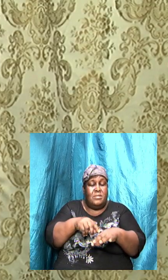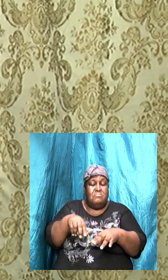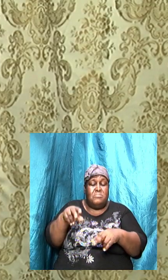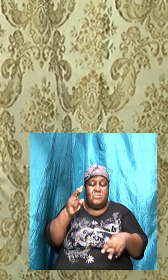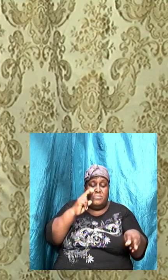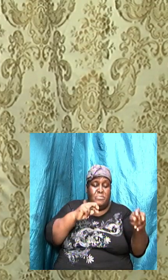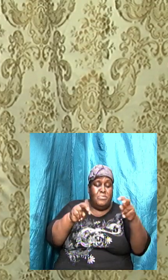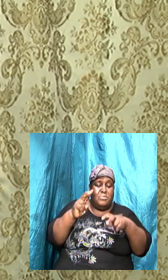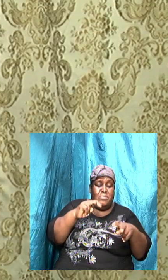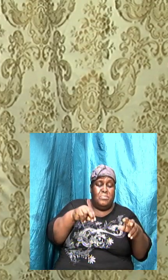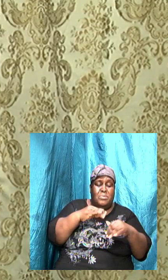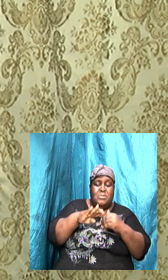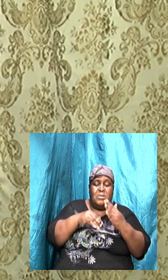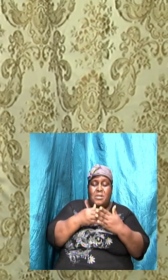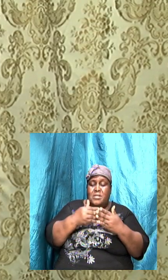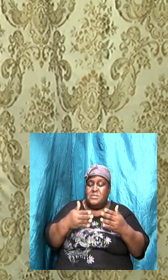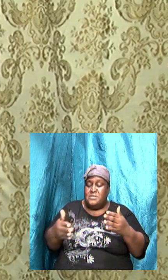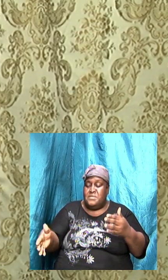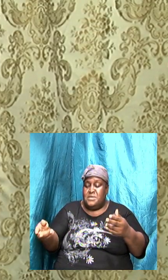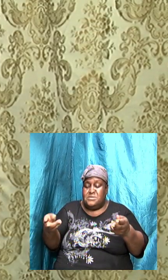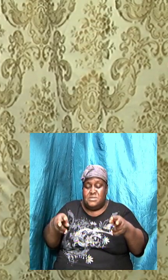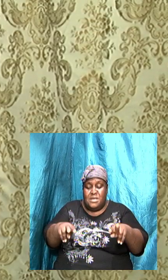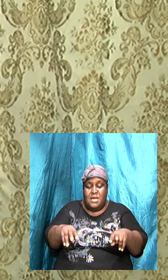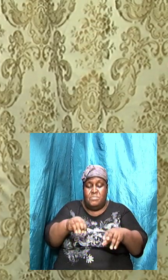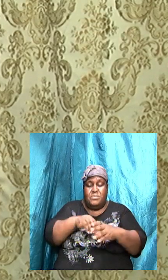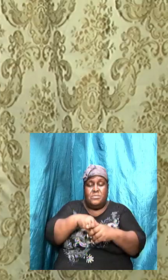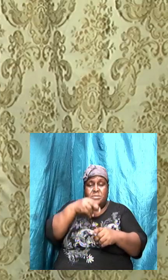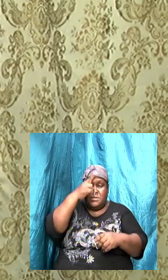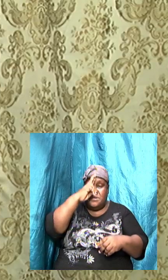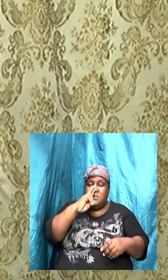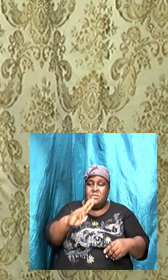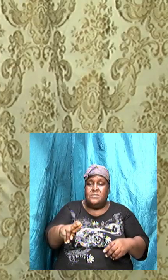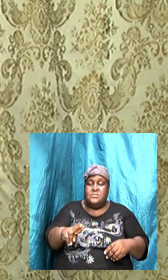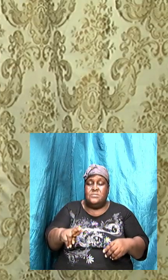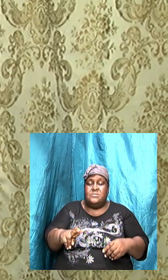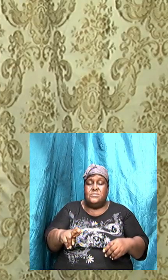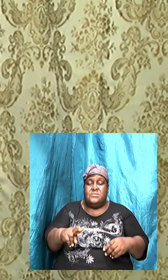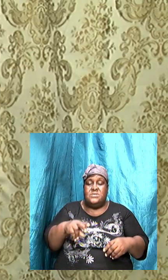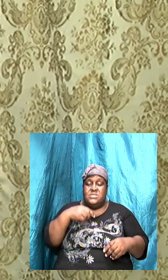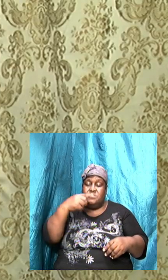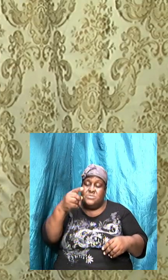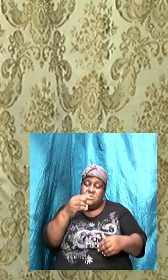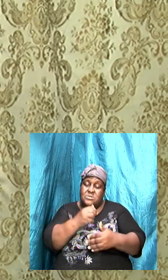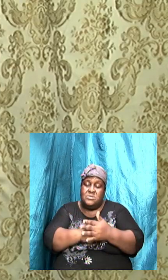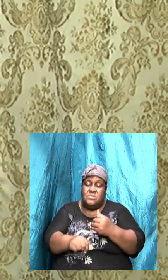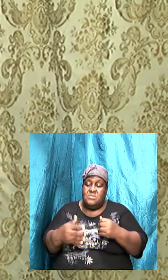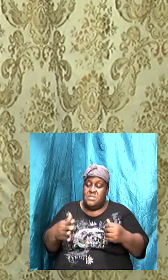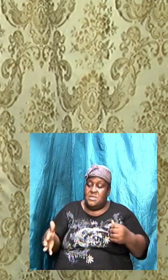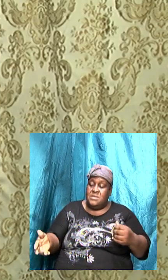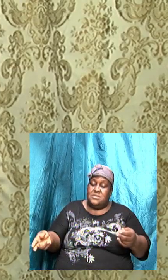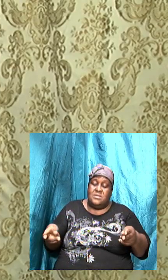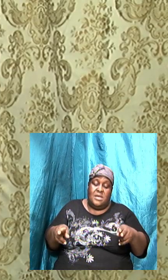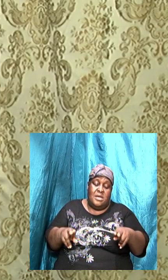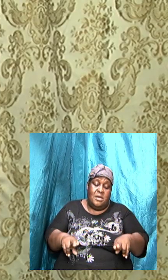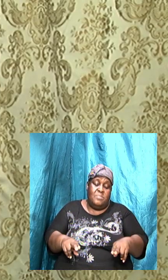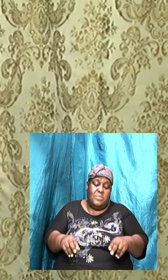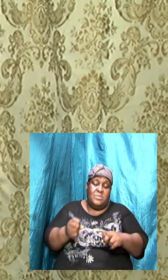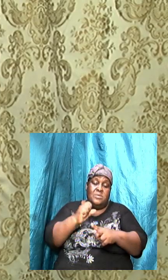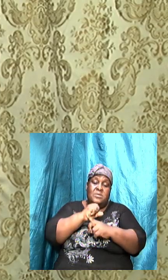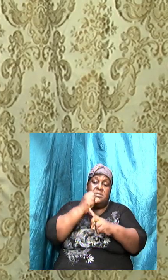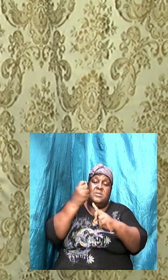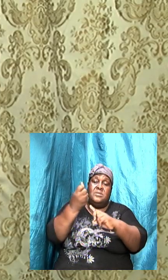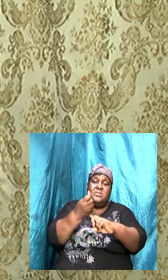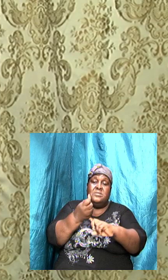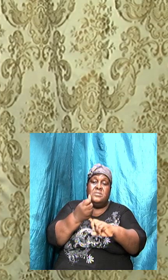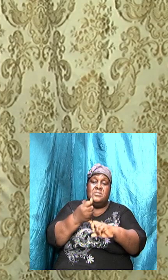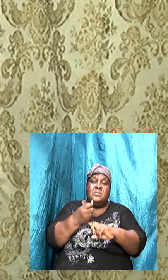will be happening in Revelation, because it speaks to some things that are going to come and the situation that is going to be on the